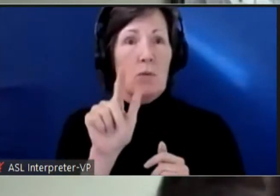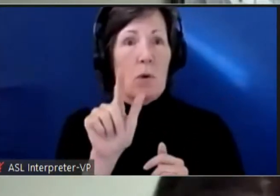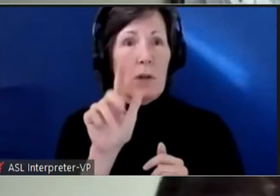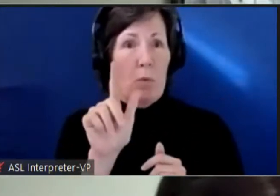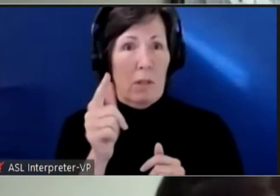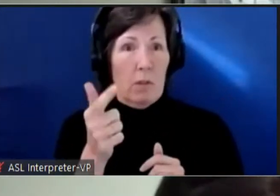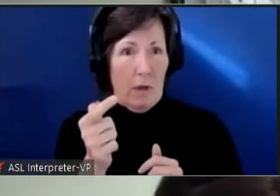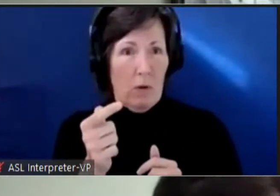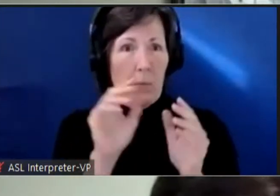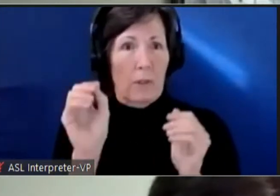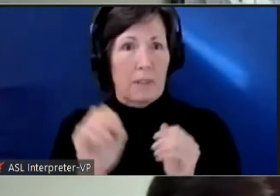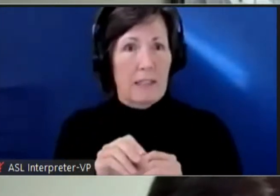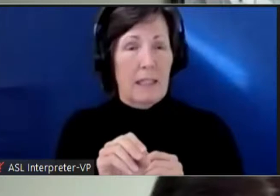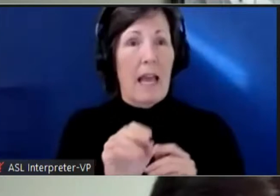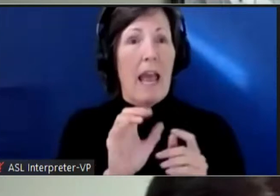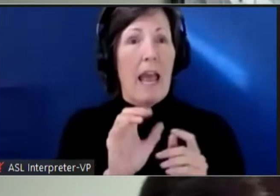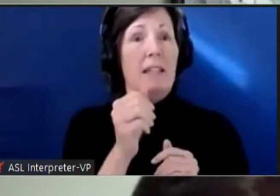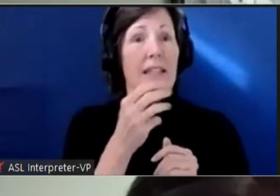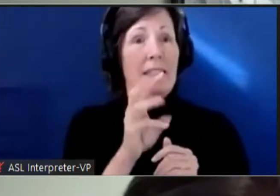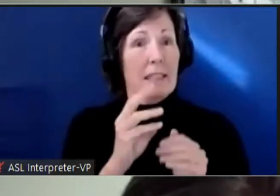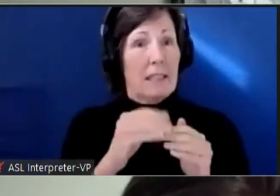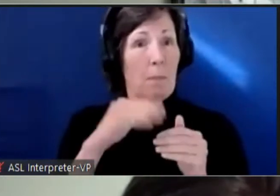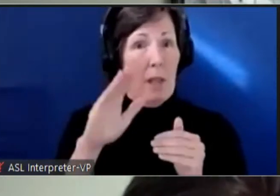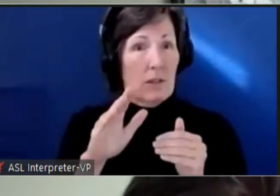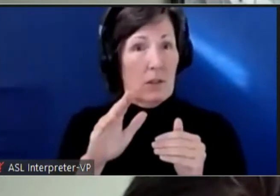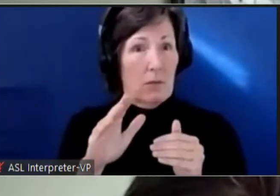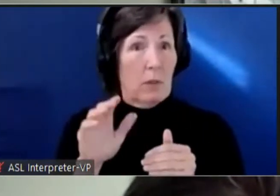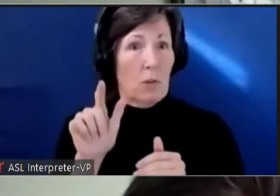plus is 48%.